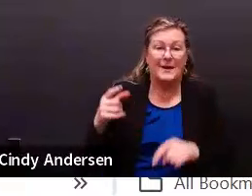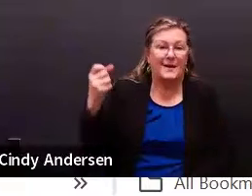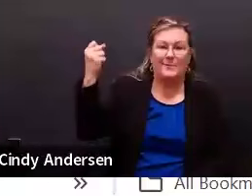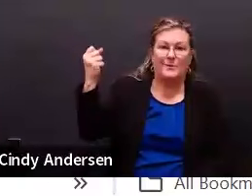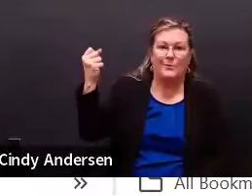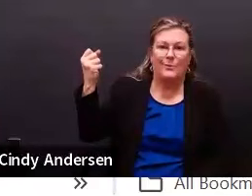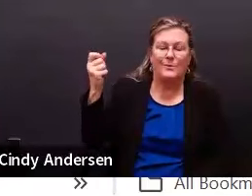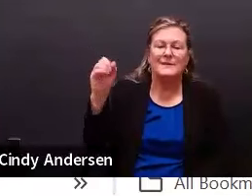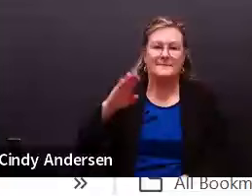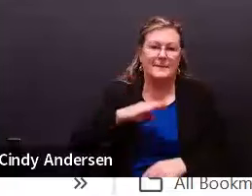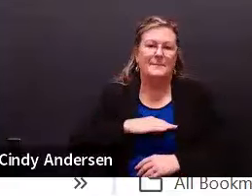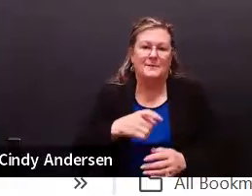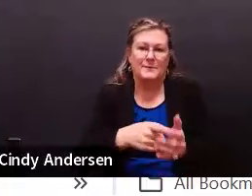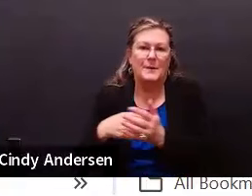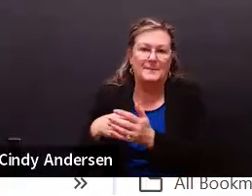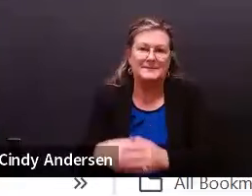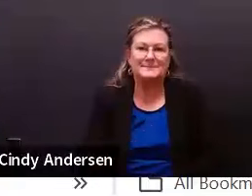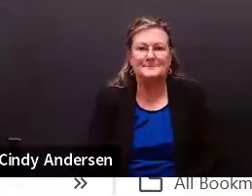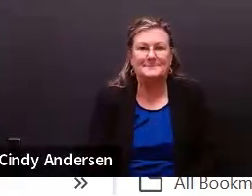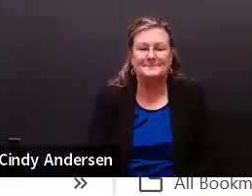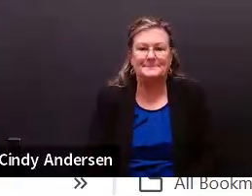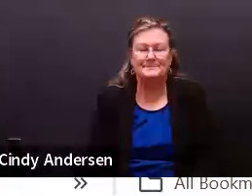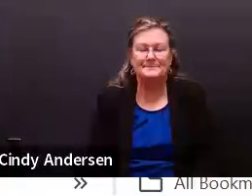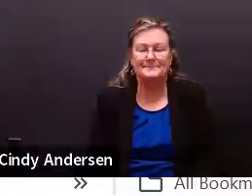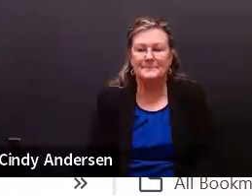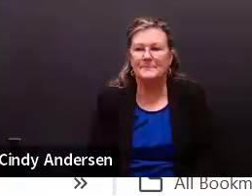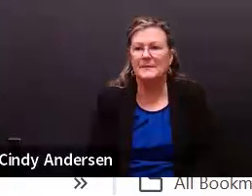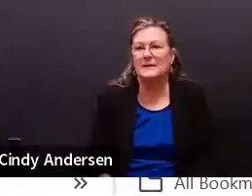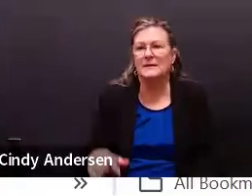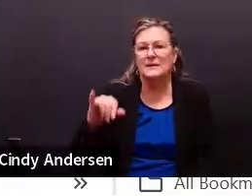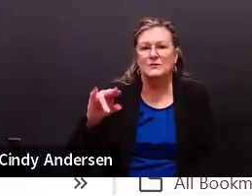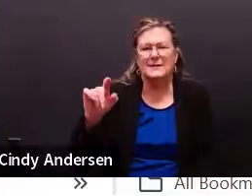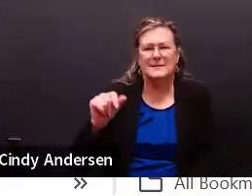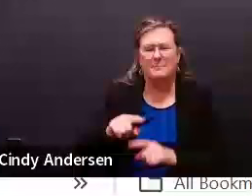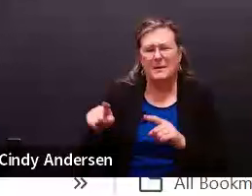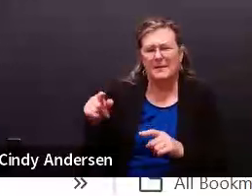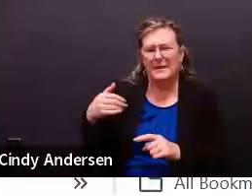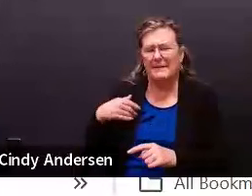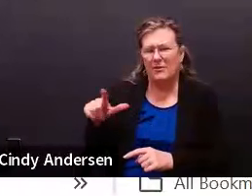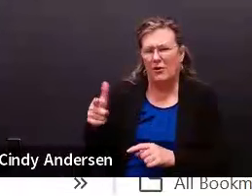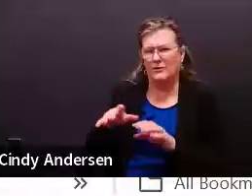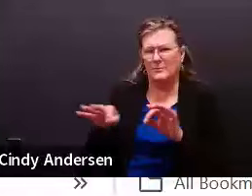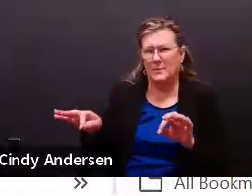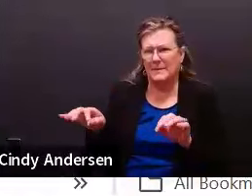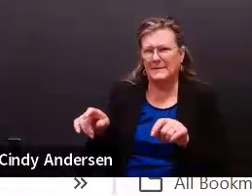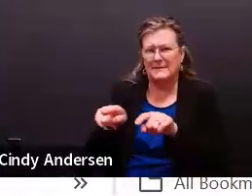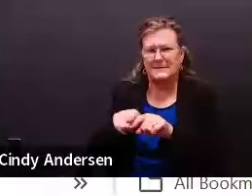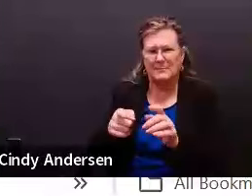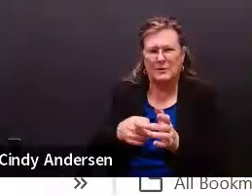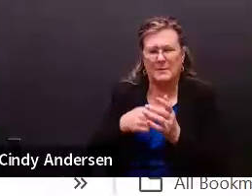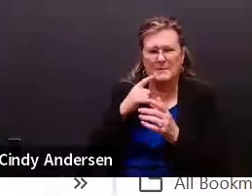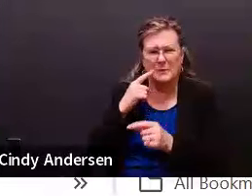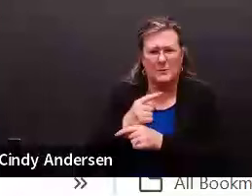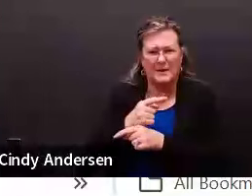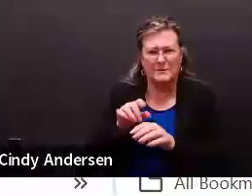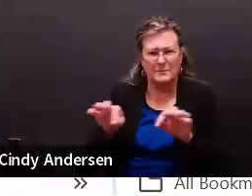diploma if they meet those requirements. But by completing an alternate diploma, they're completing the same requirements for a regular diploma.